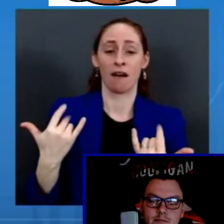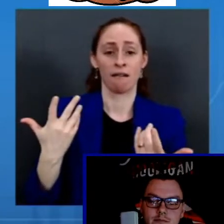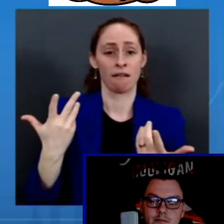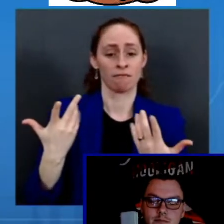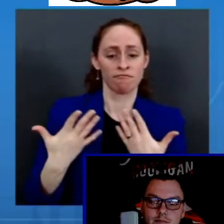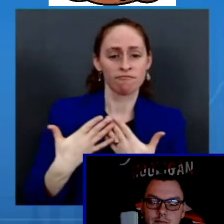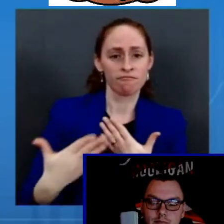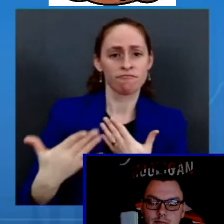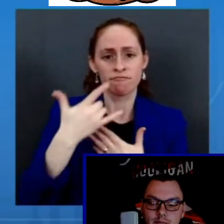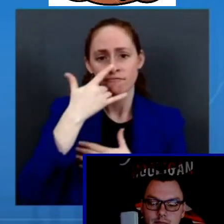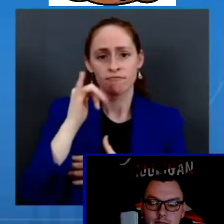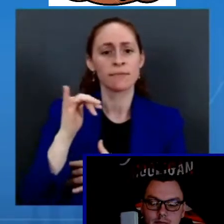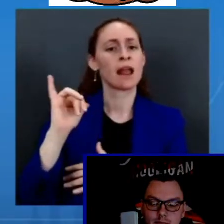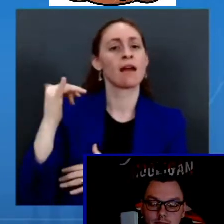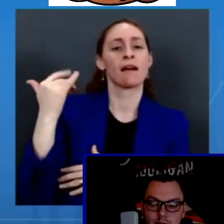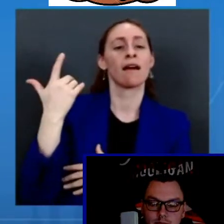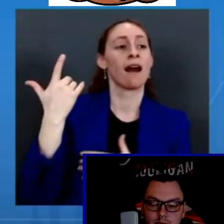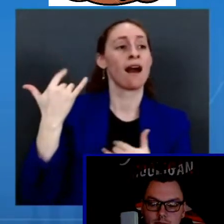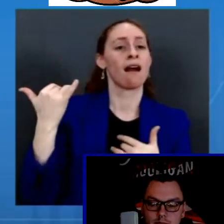Dr. Fauci, anything to add there?